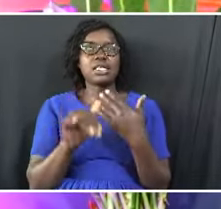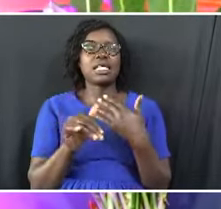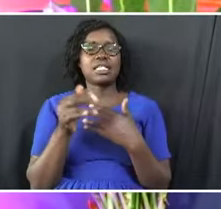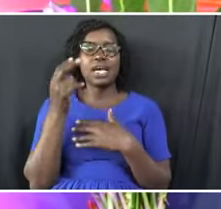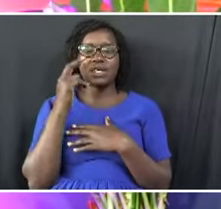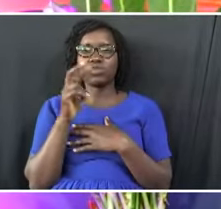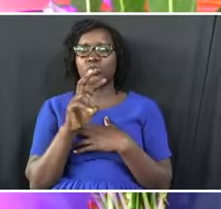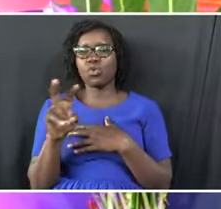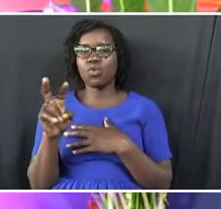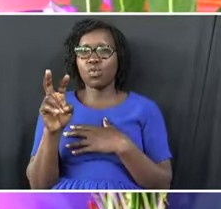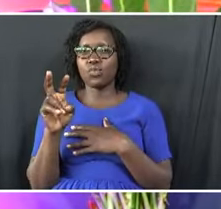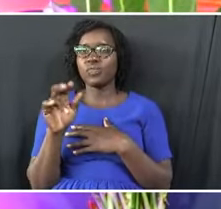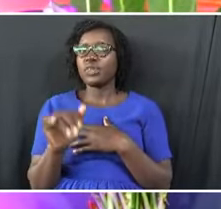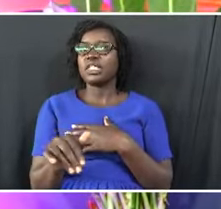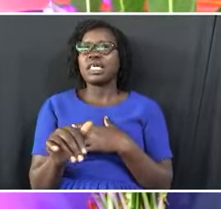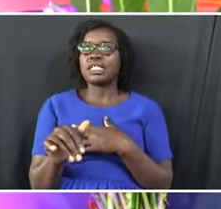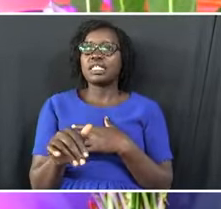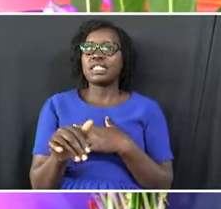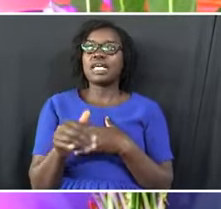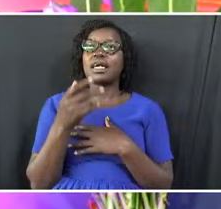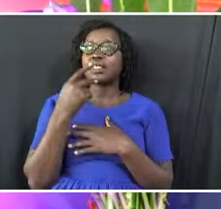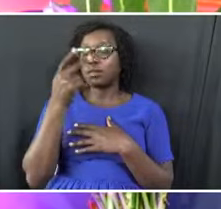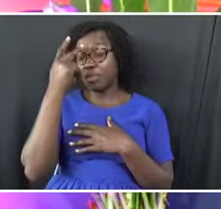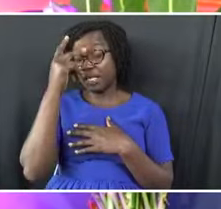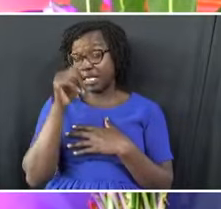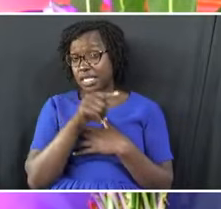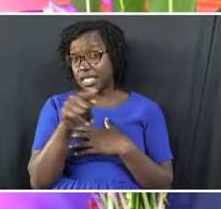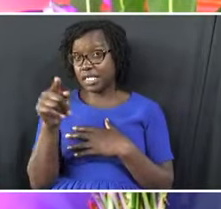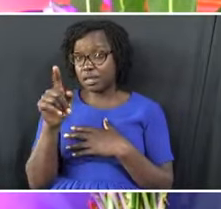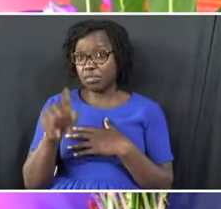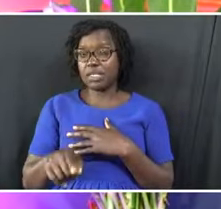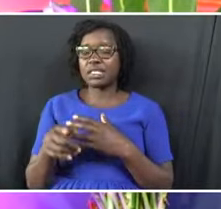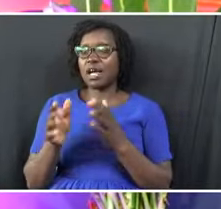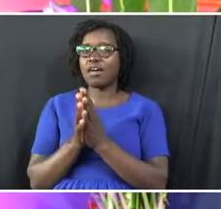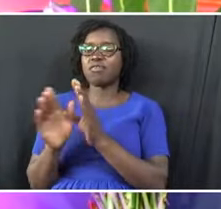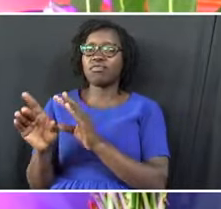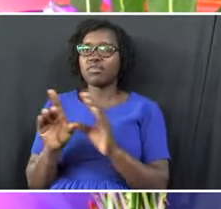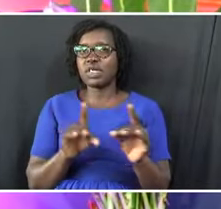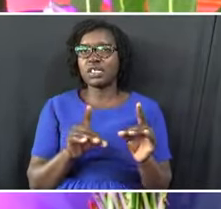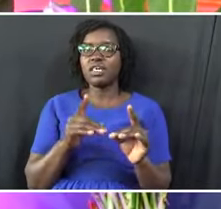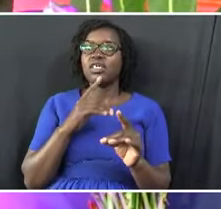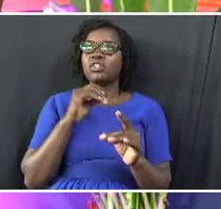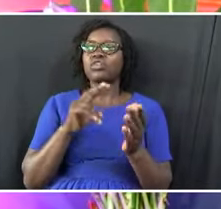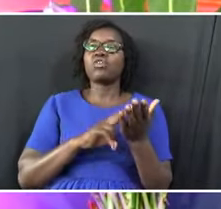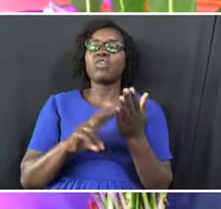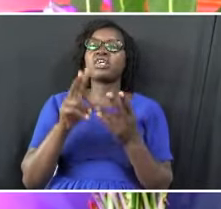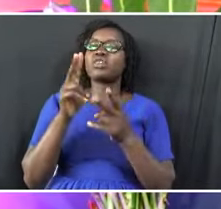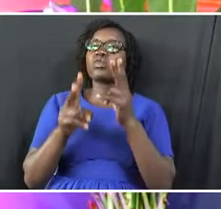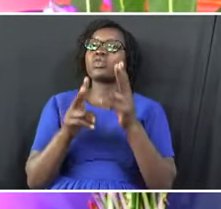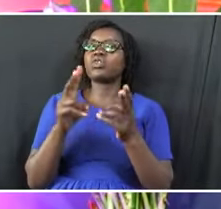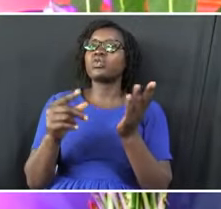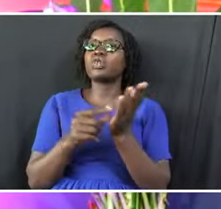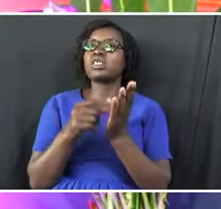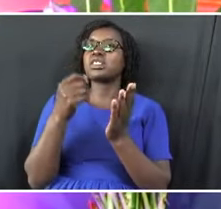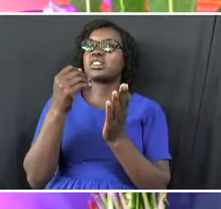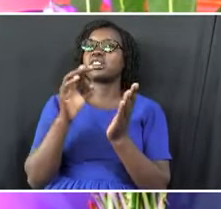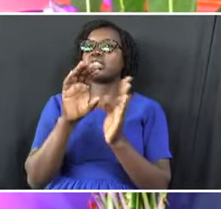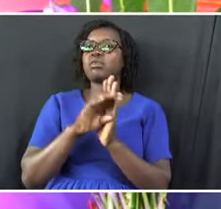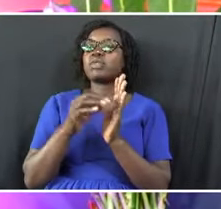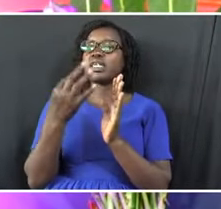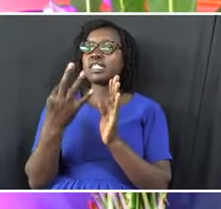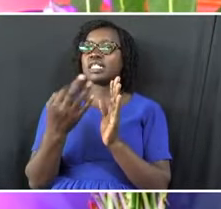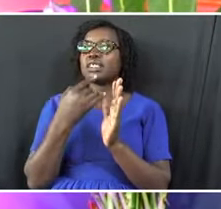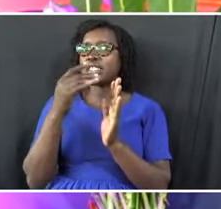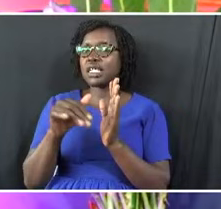saw that these parents must have done. The verse 22 of Genesis 3 said, "Then the